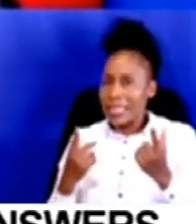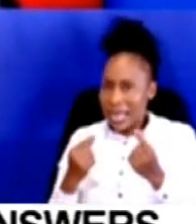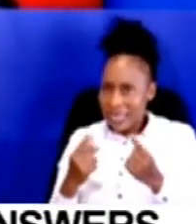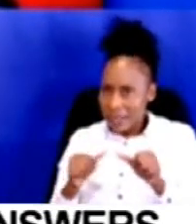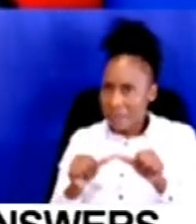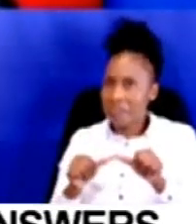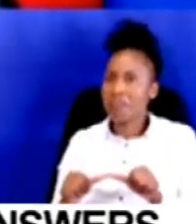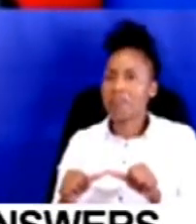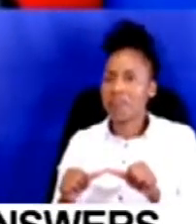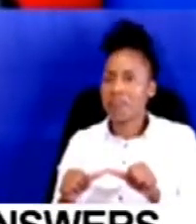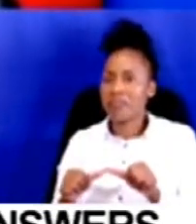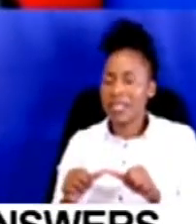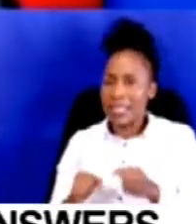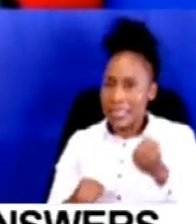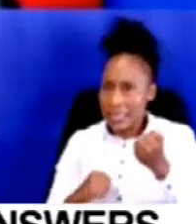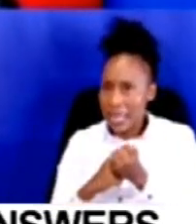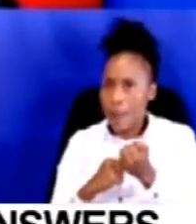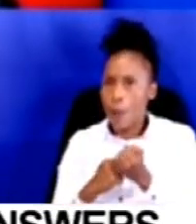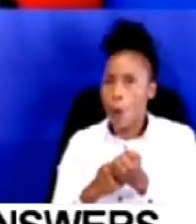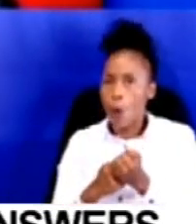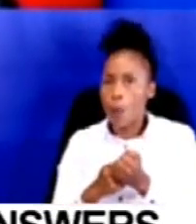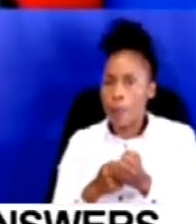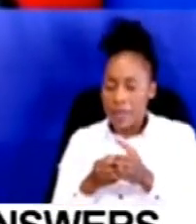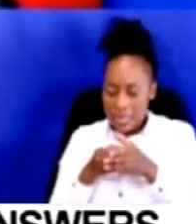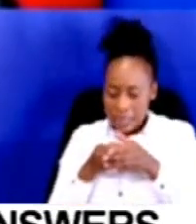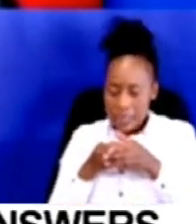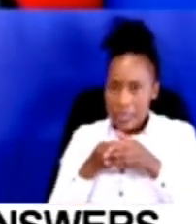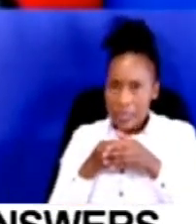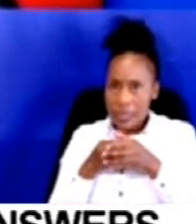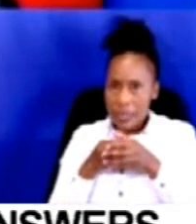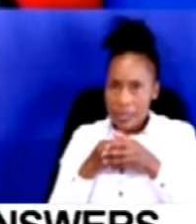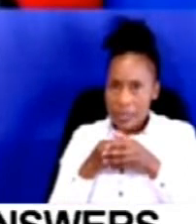to support small